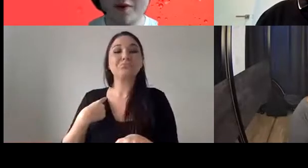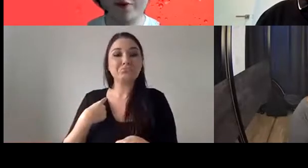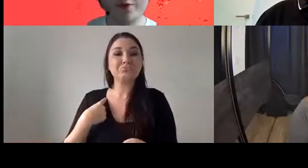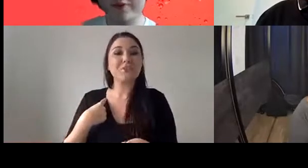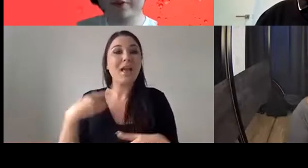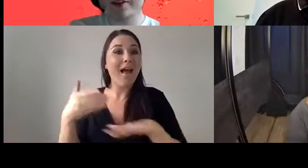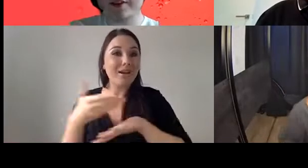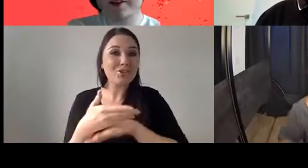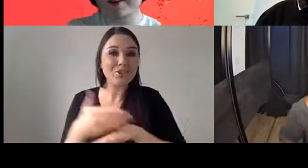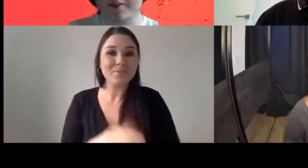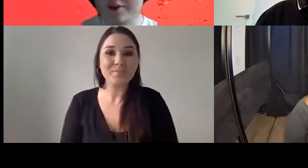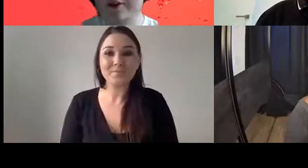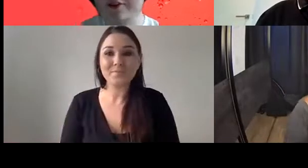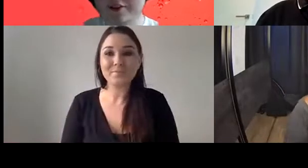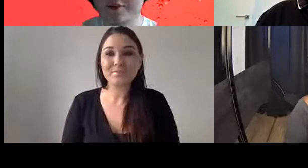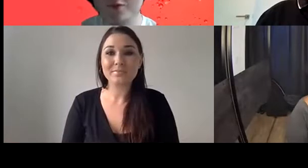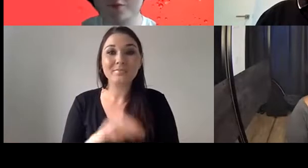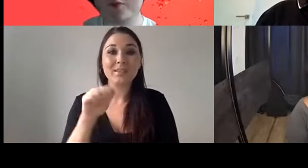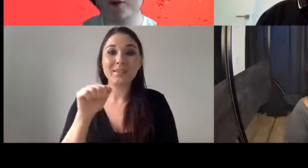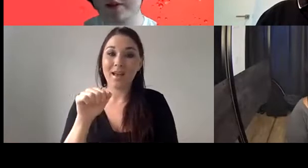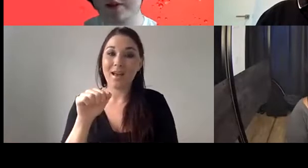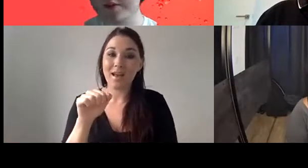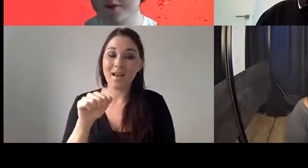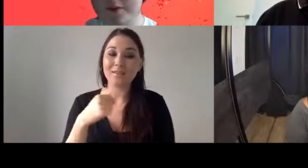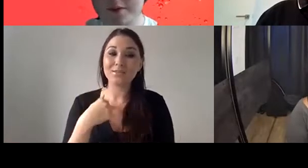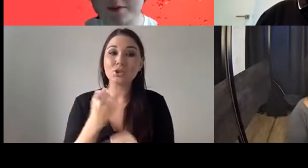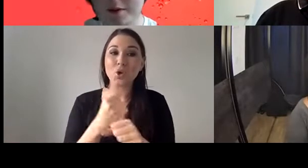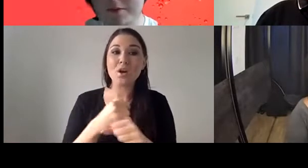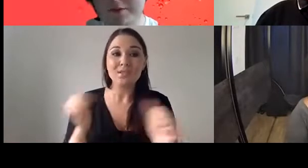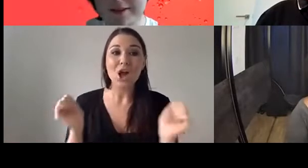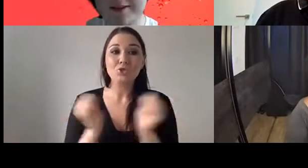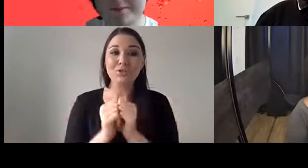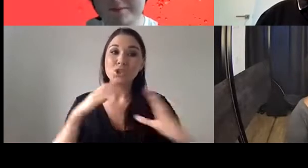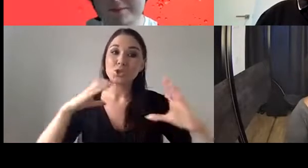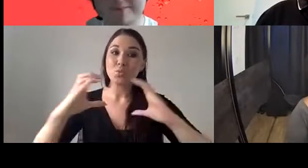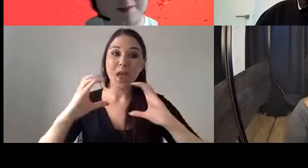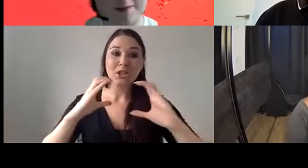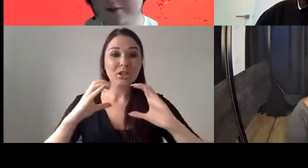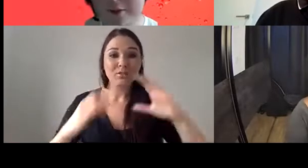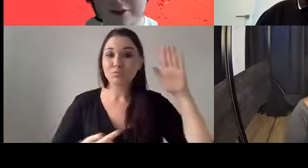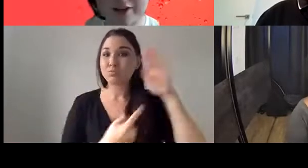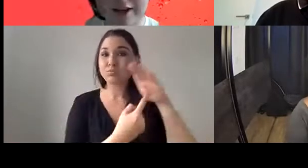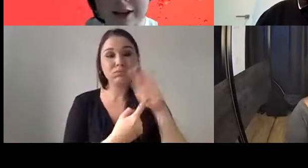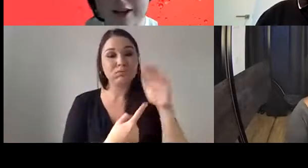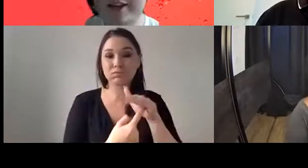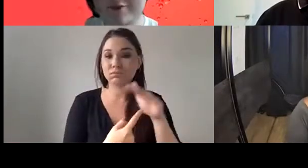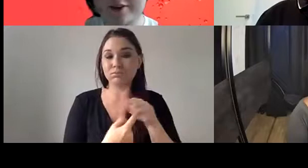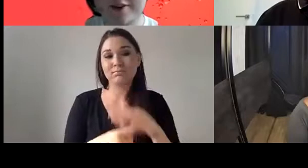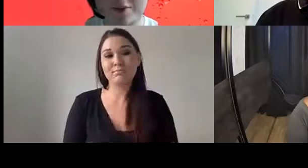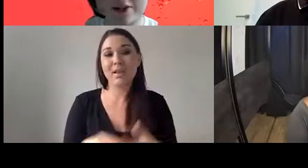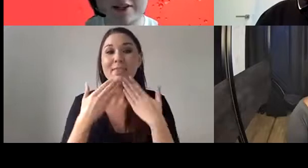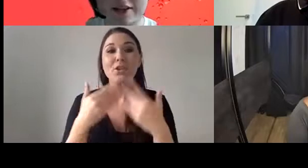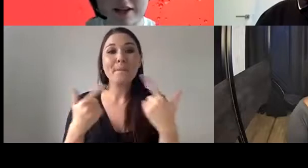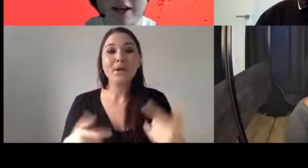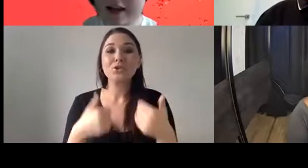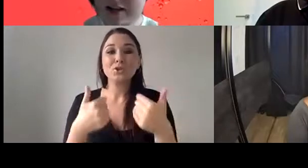Lovely. No, I agree with you, Jessie. Communication would probably be the top one for me as well. Yeah, thank you very much, and good to have you here as